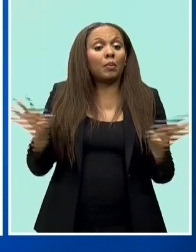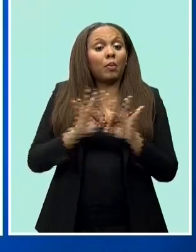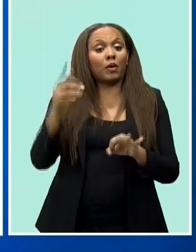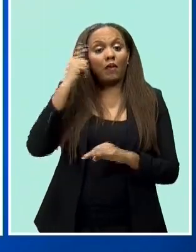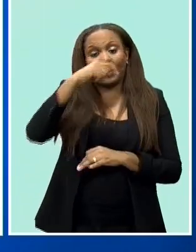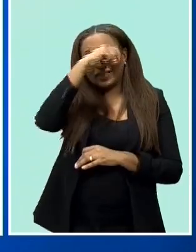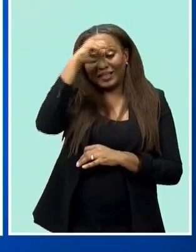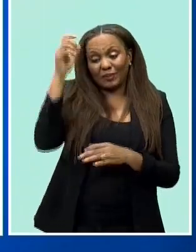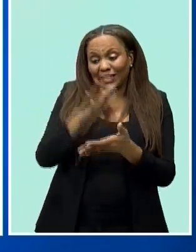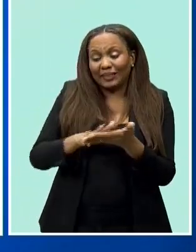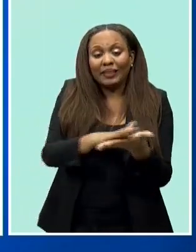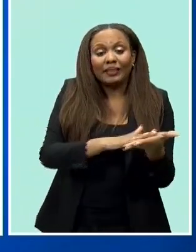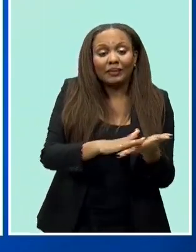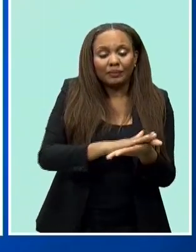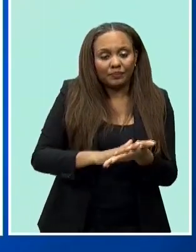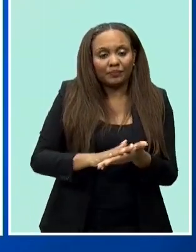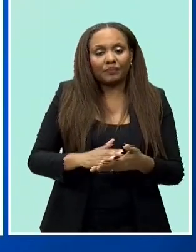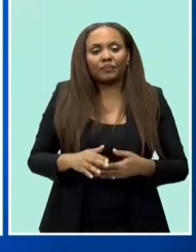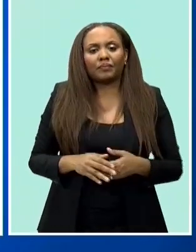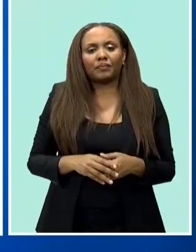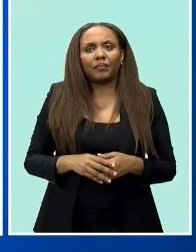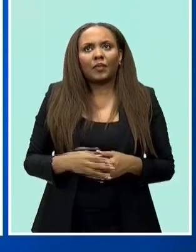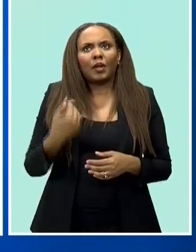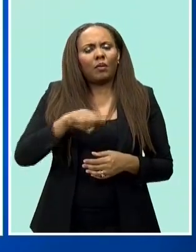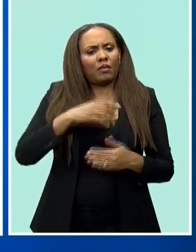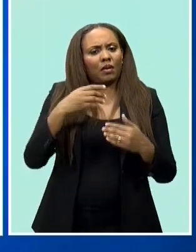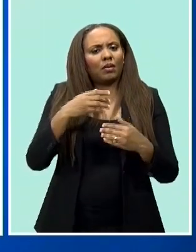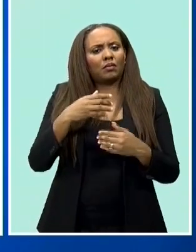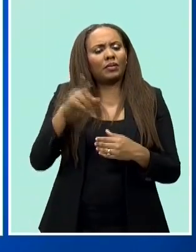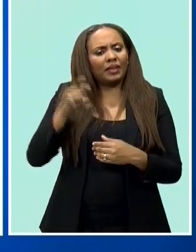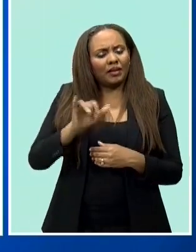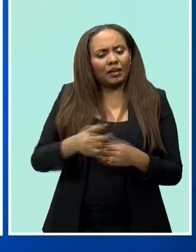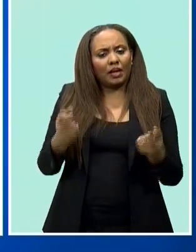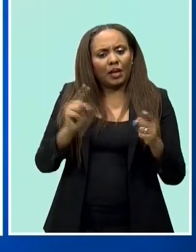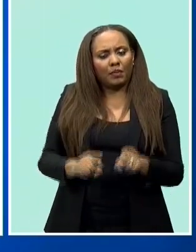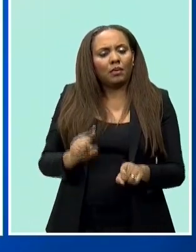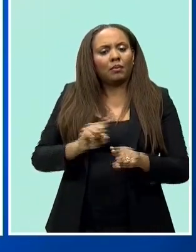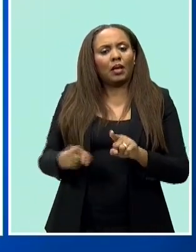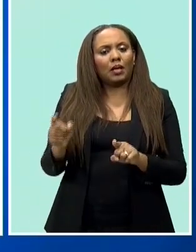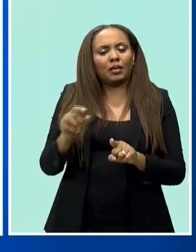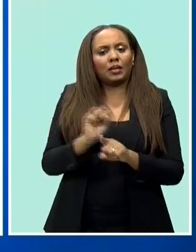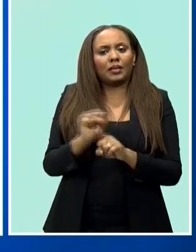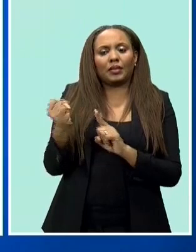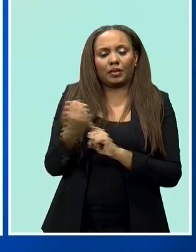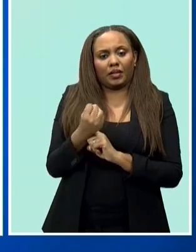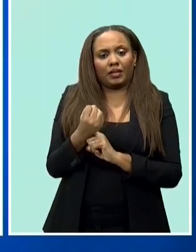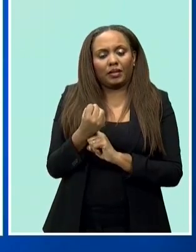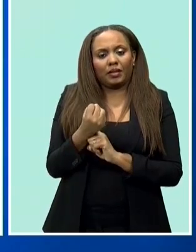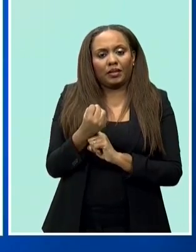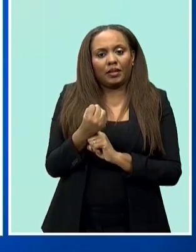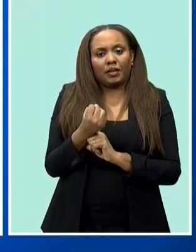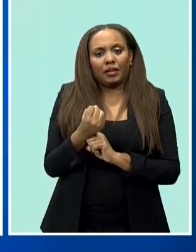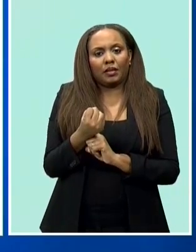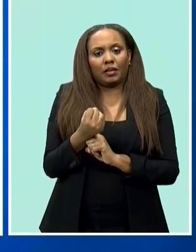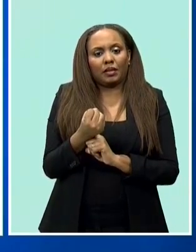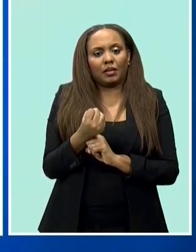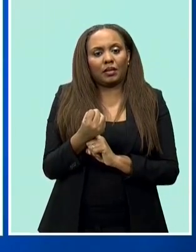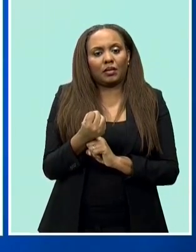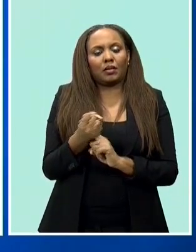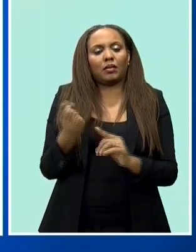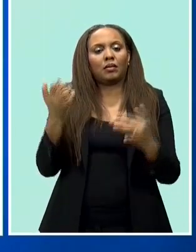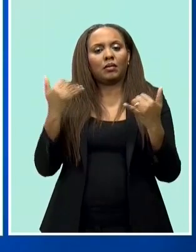Not only that we have a need, we also have a situation which is it is now become more